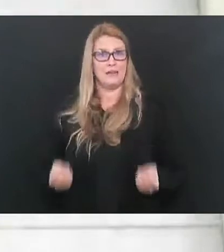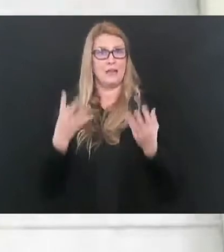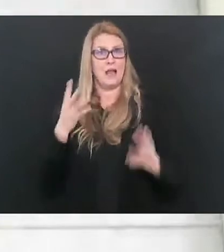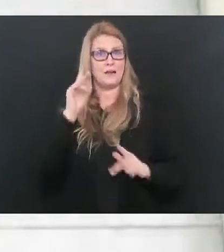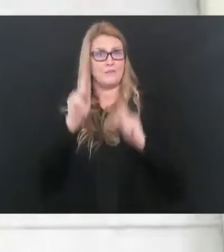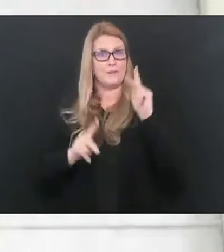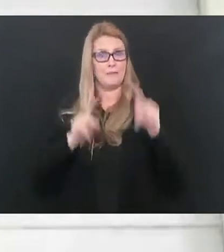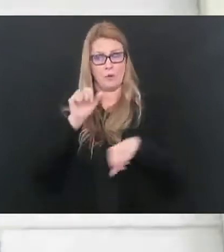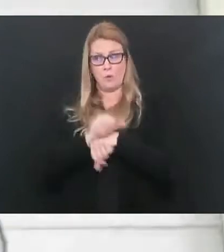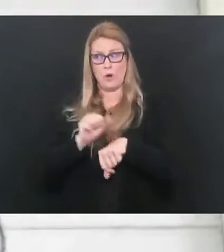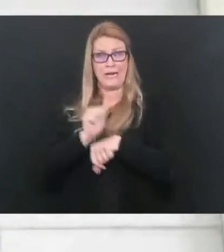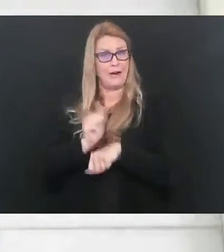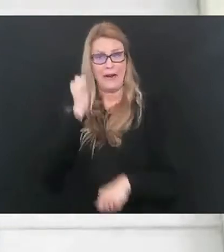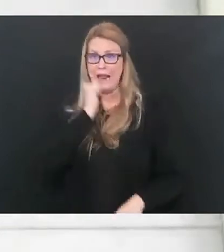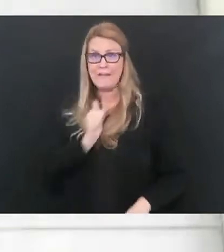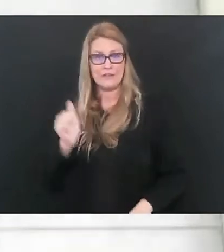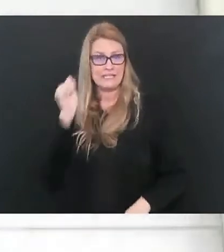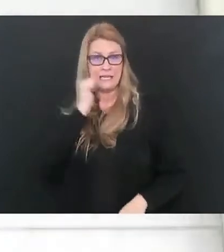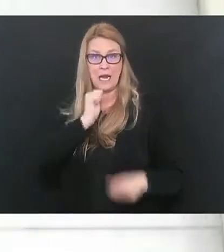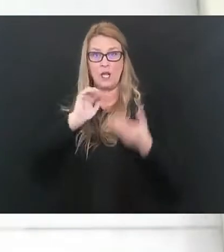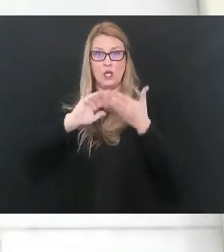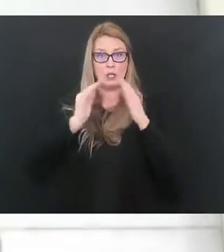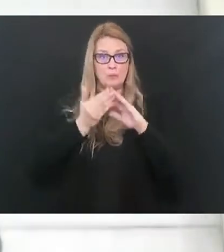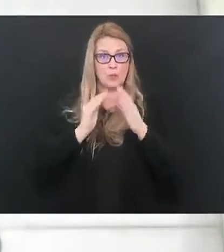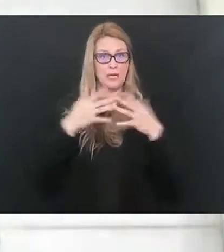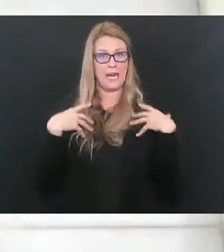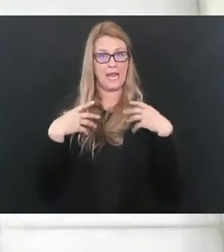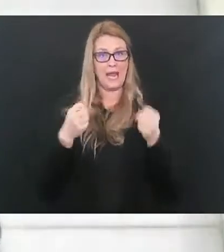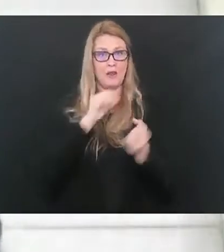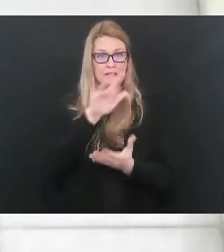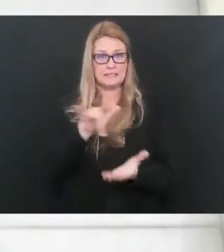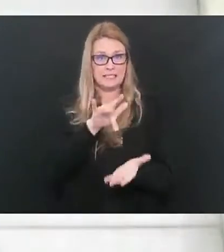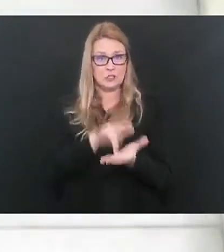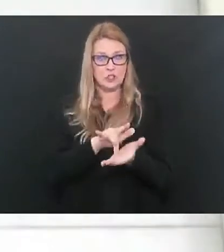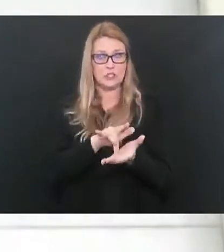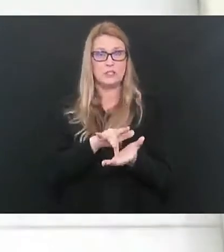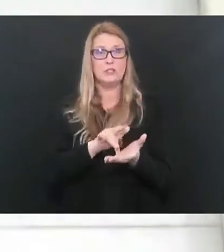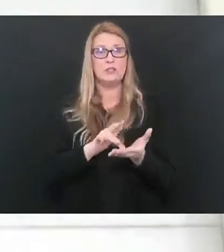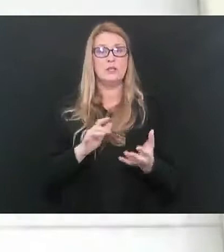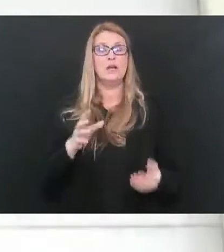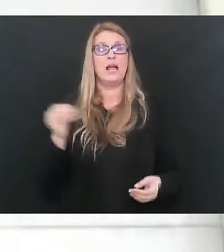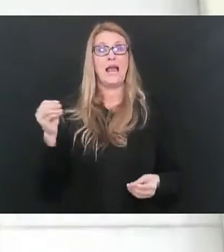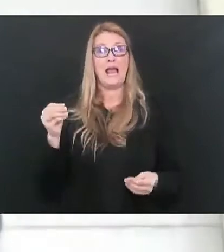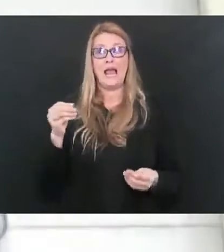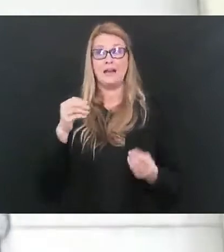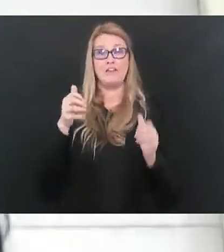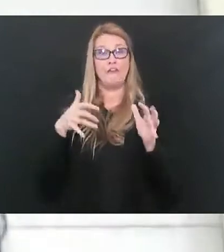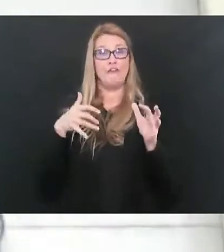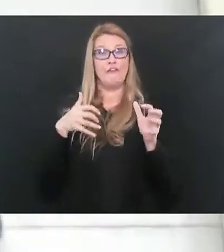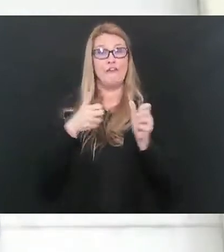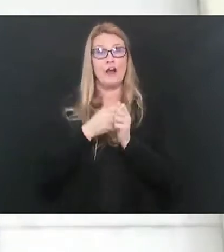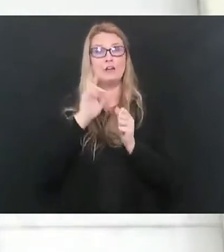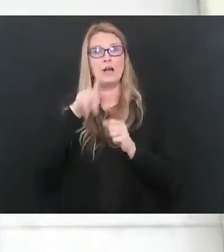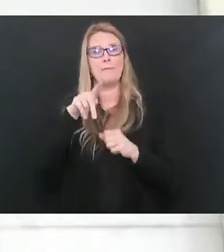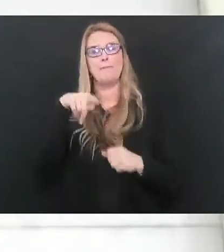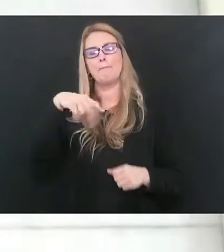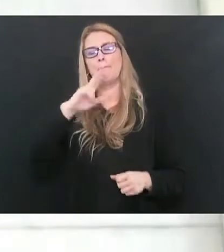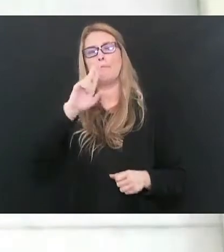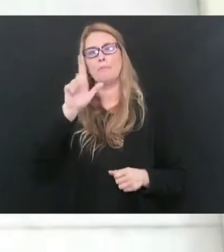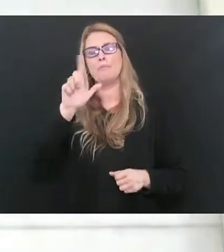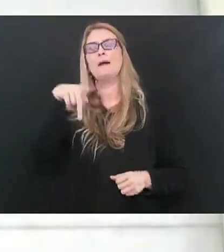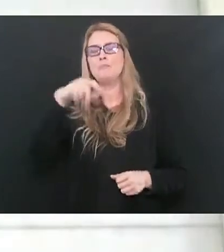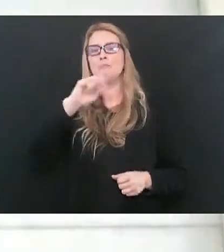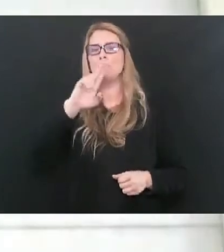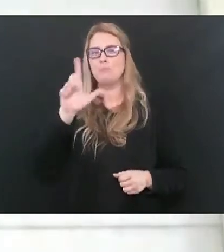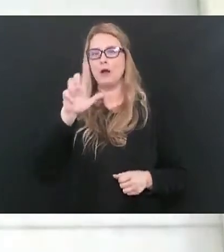on a daily basis, a lot of community health centers, but a lot of people who are stationed here daily. In follow-up to Paul Mullen's question, he did ask